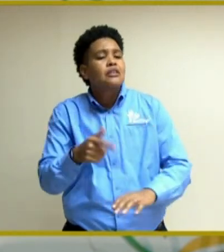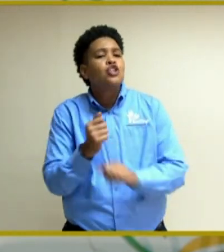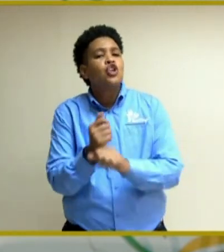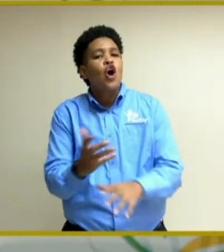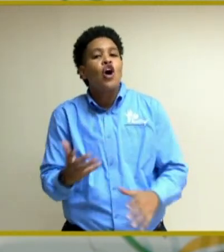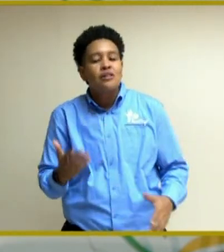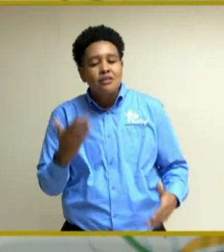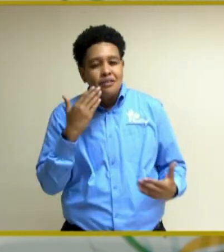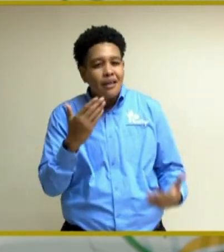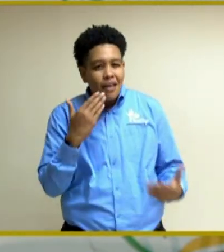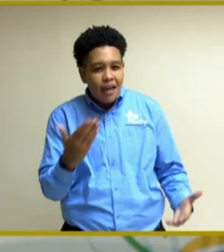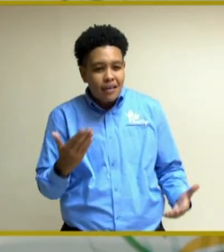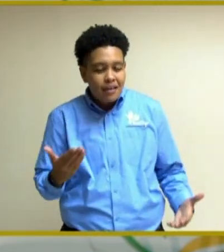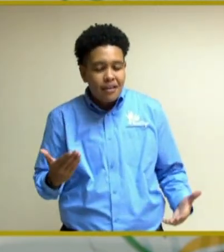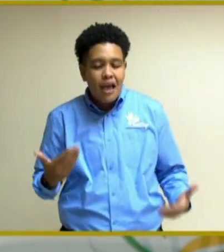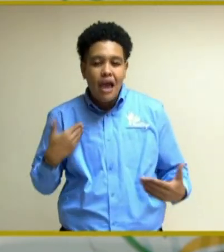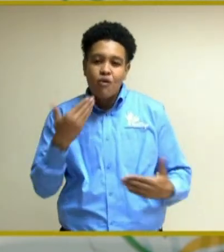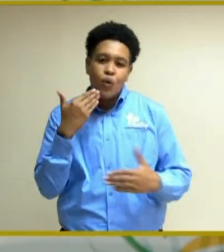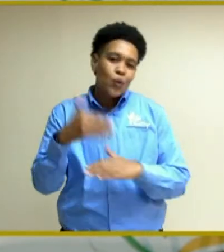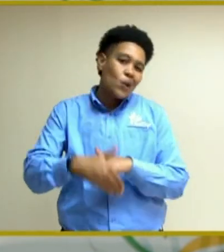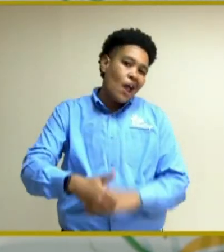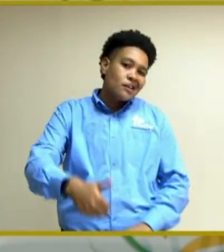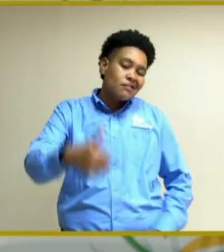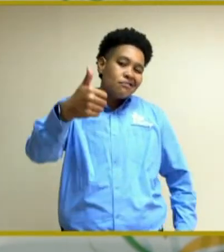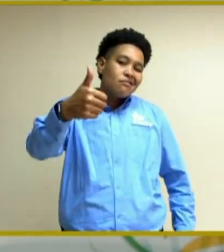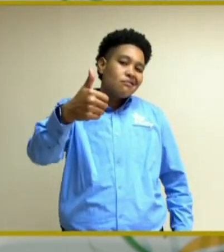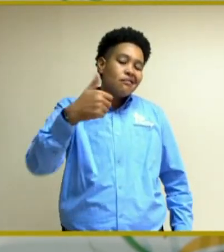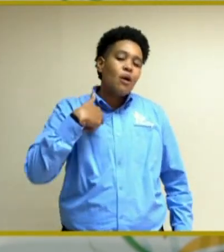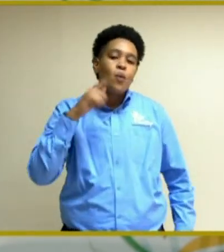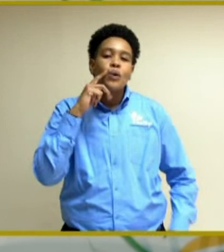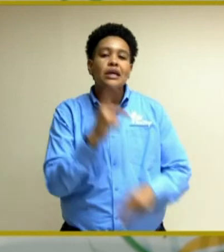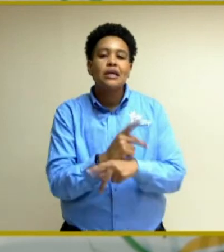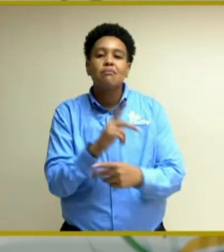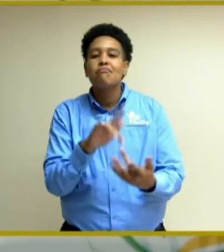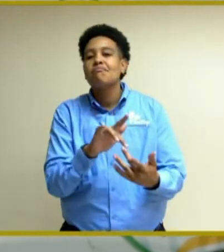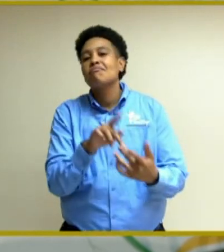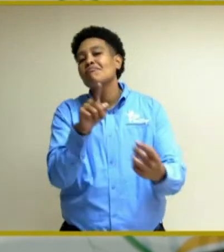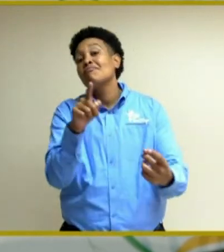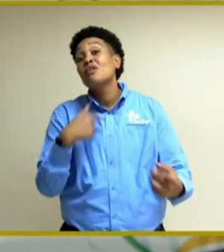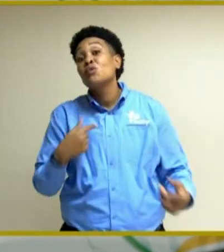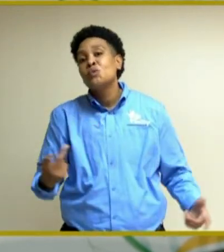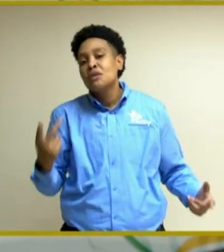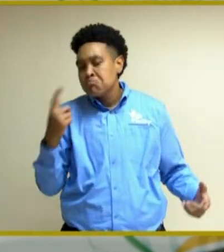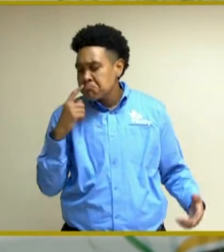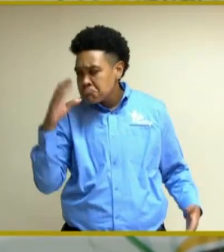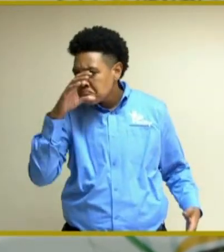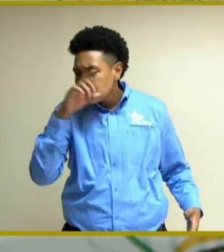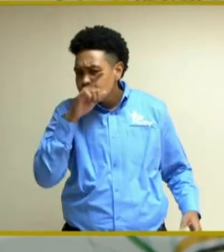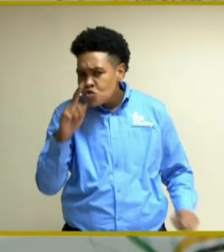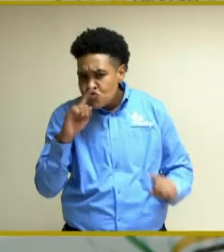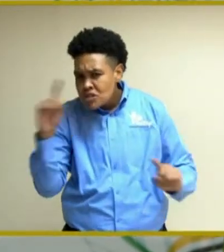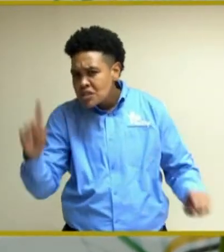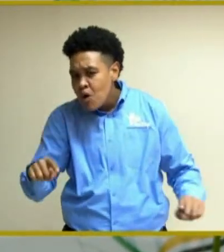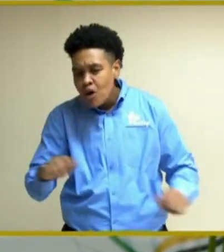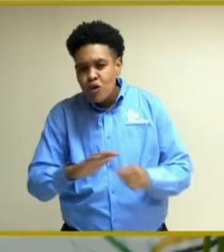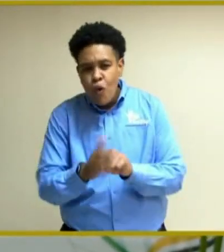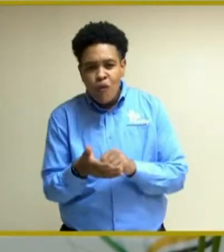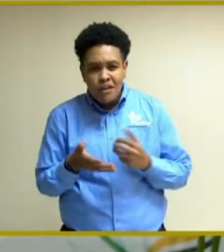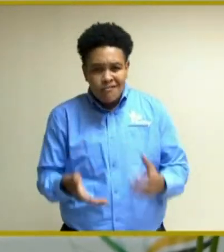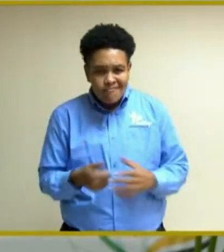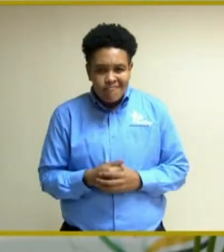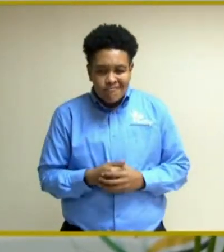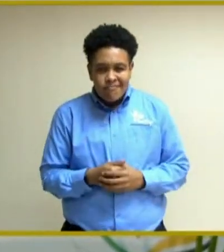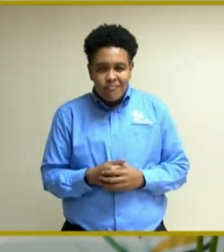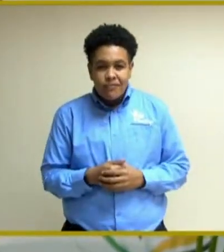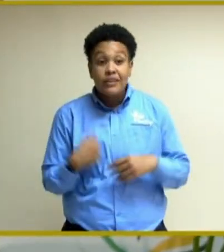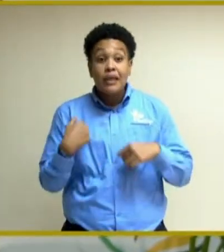cause. Thank you very much. Have a good night, and we will keep in touch as we seek to respond to COVID-19